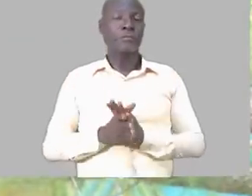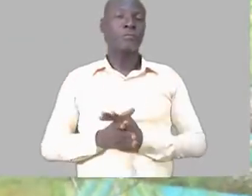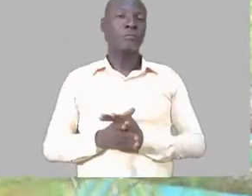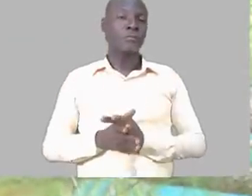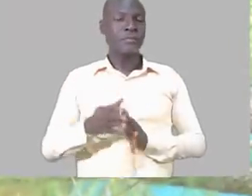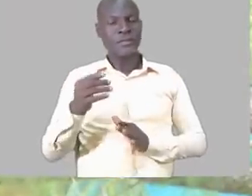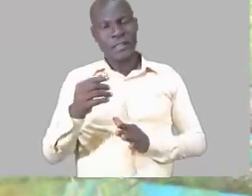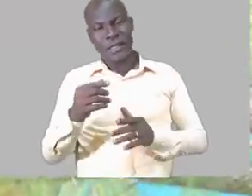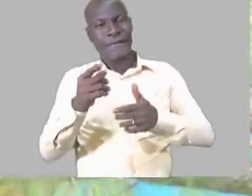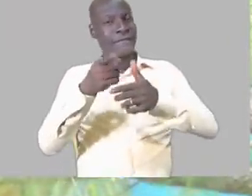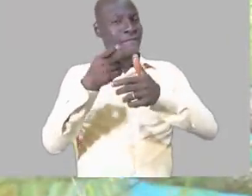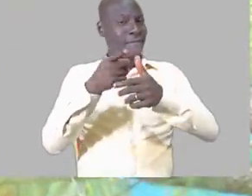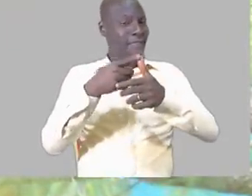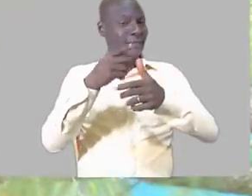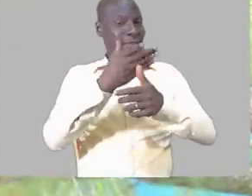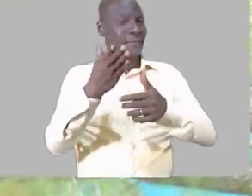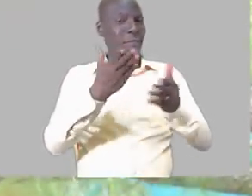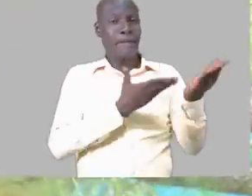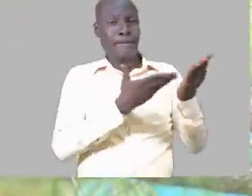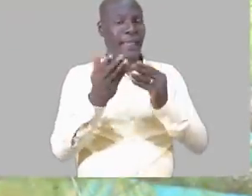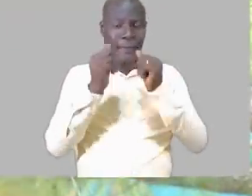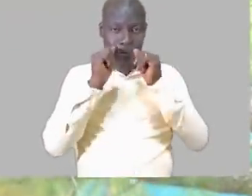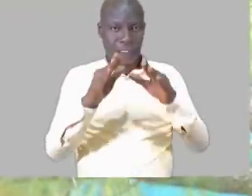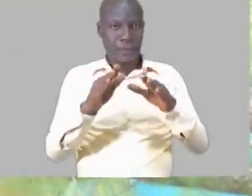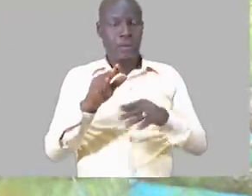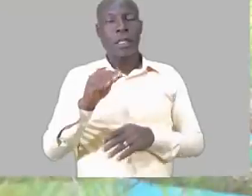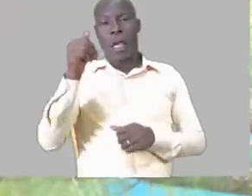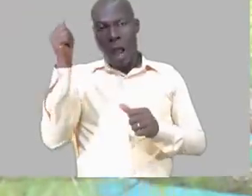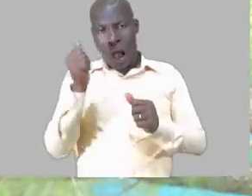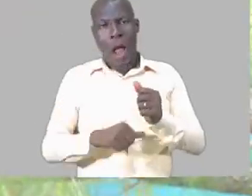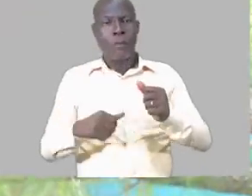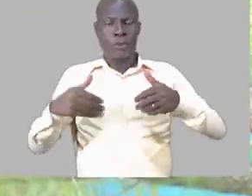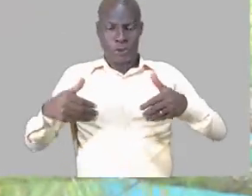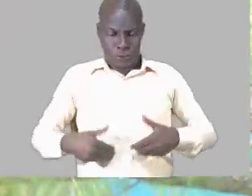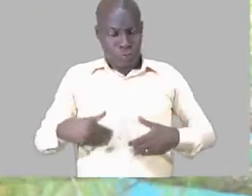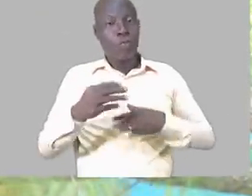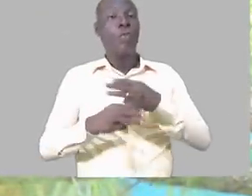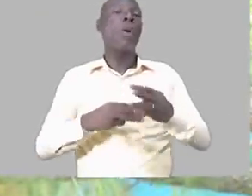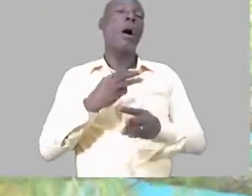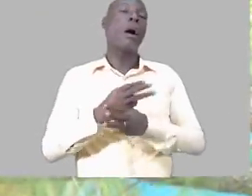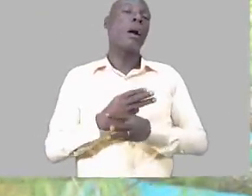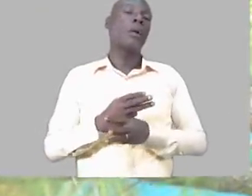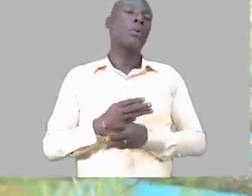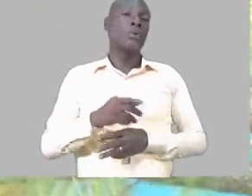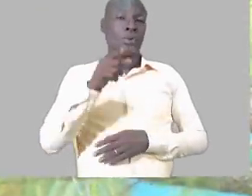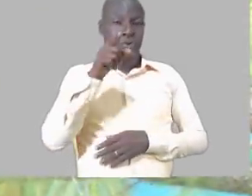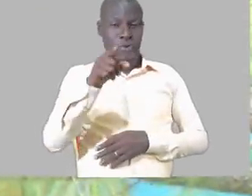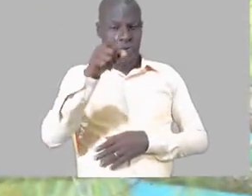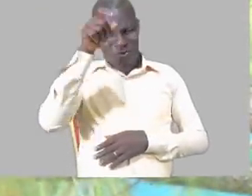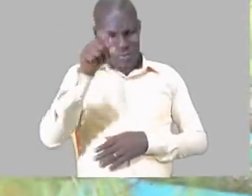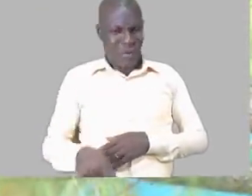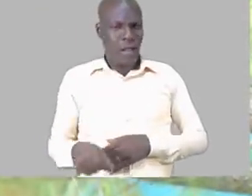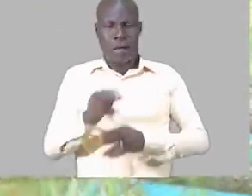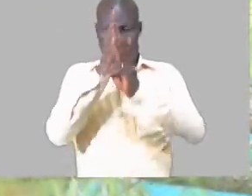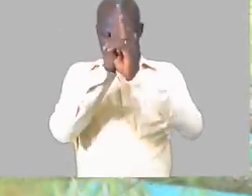ade ba ko a edi enhyira ema abrantie anasa baba wa biara ewo ewiase ene se wo